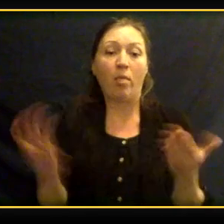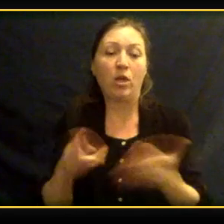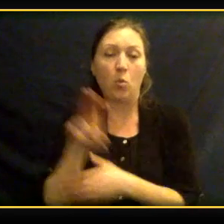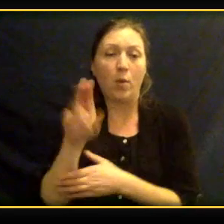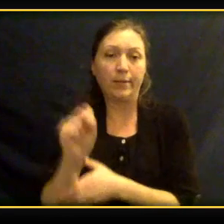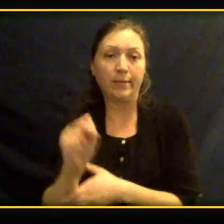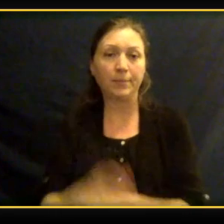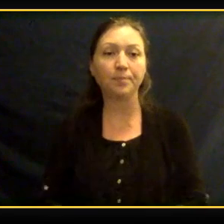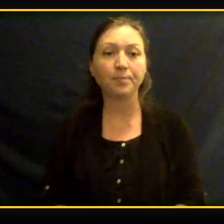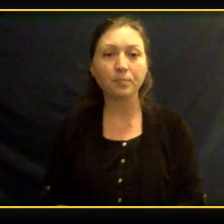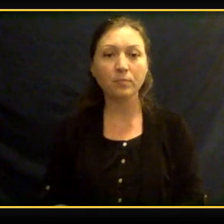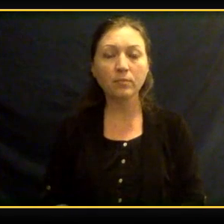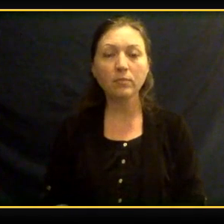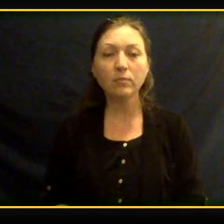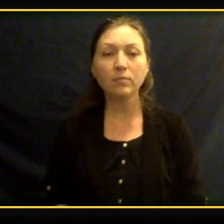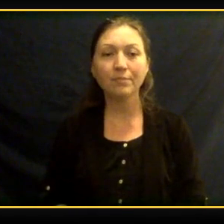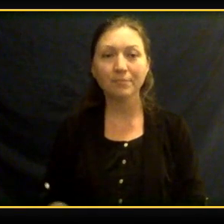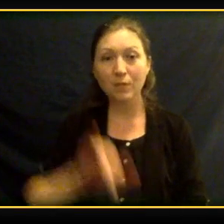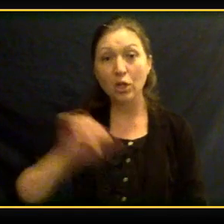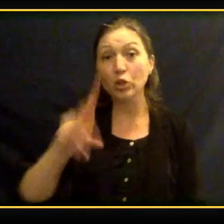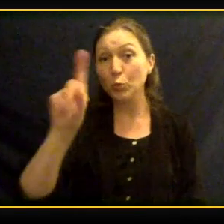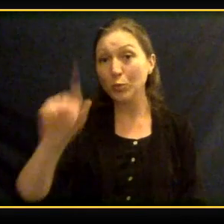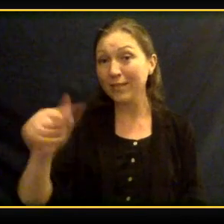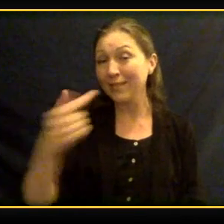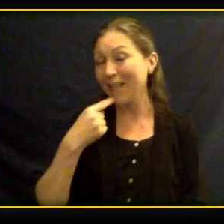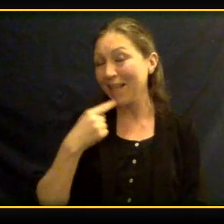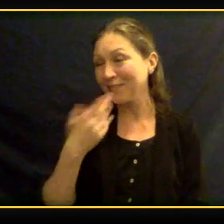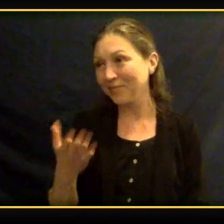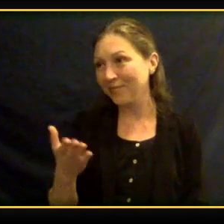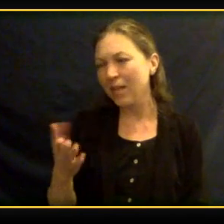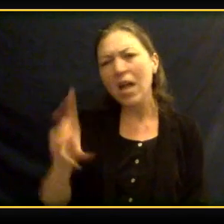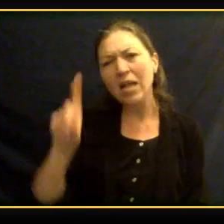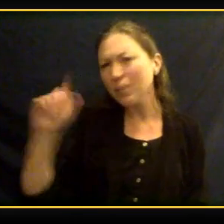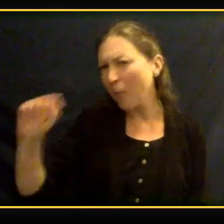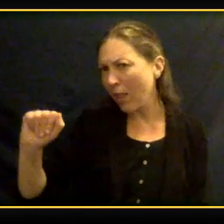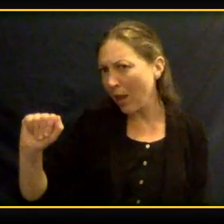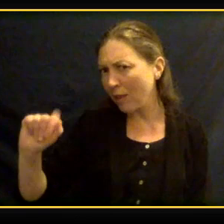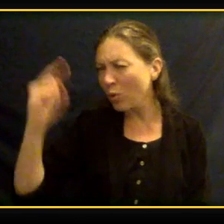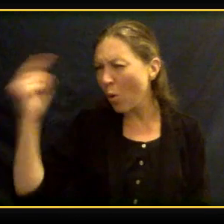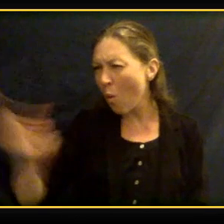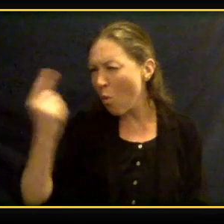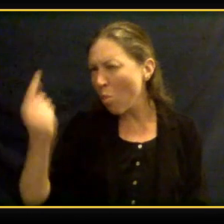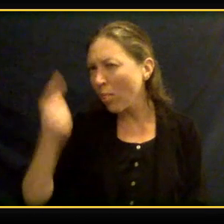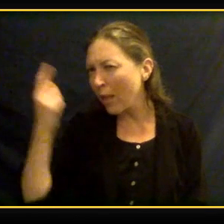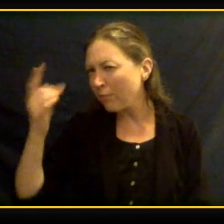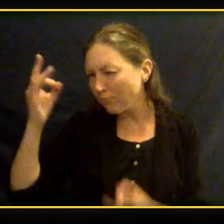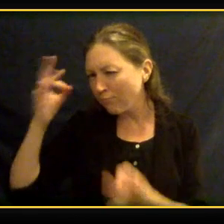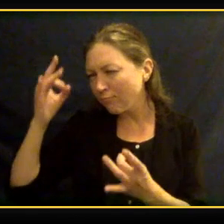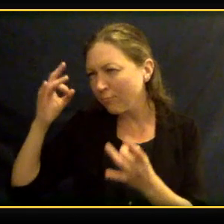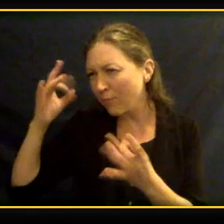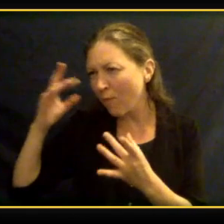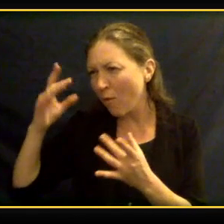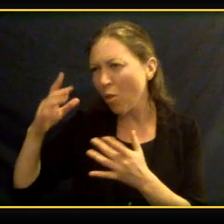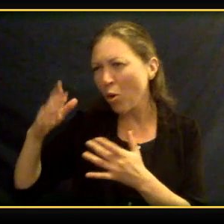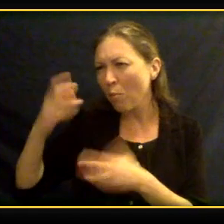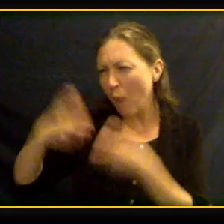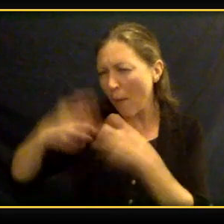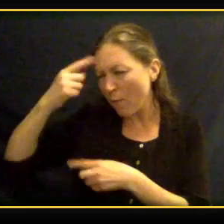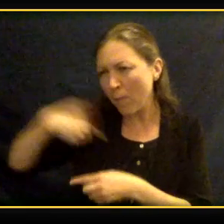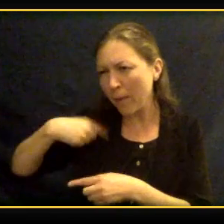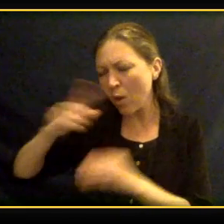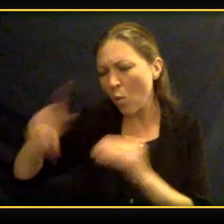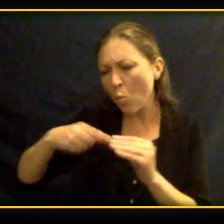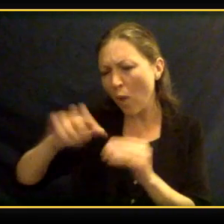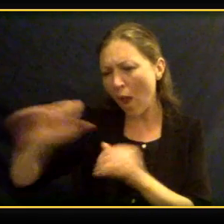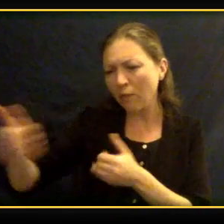Judy herself says this: disability only becomes a tragedy for me when society fails to provide the things